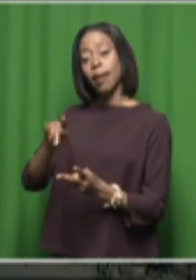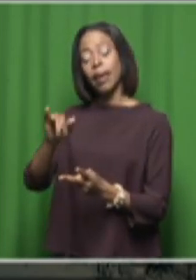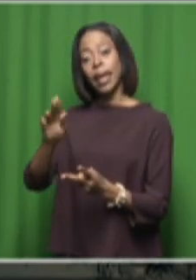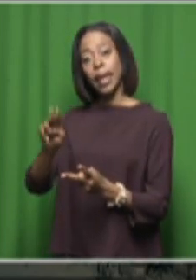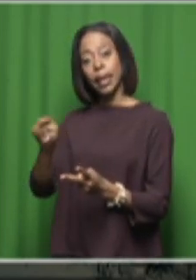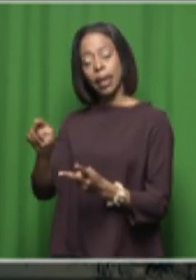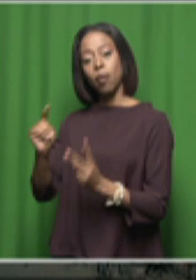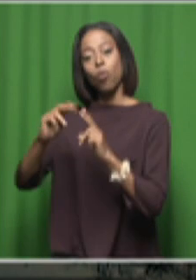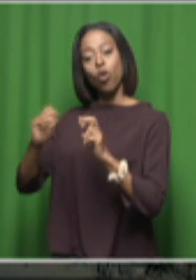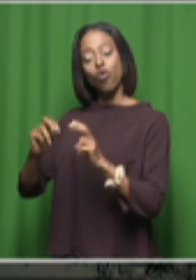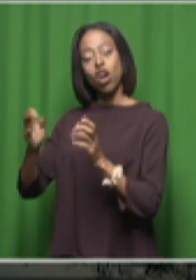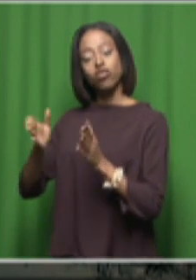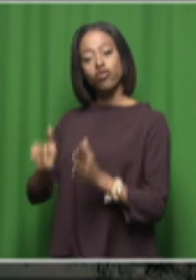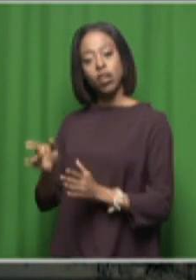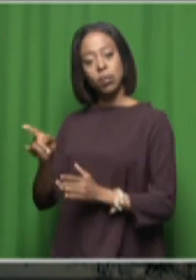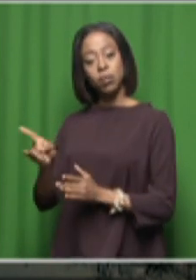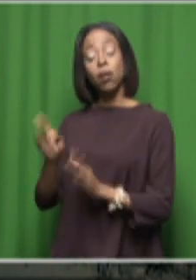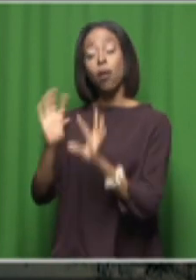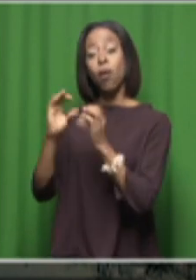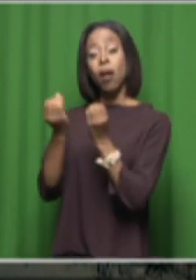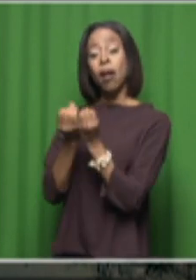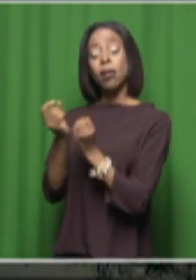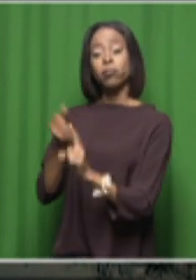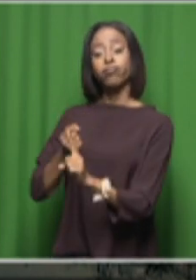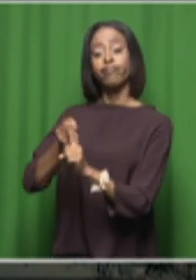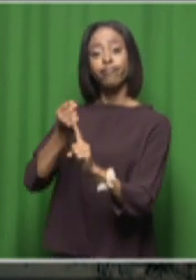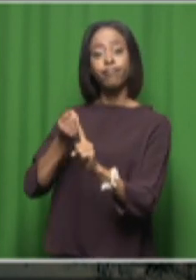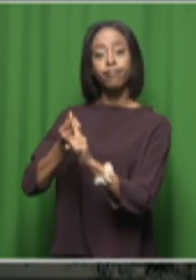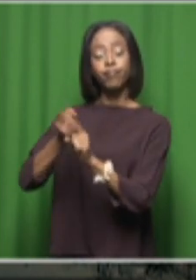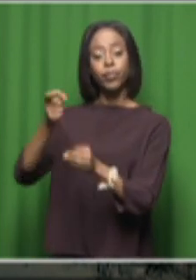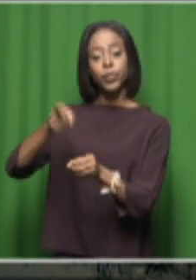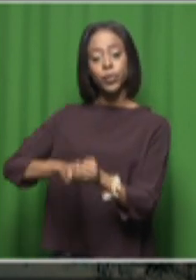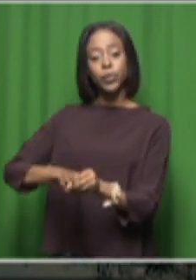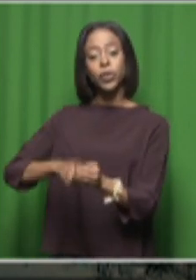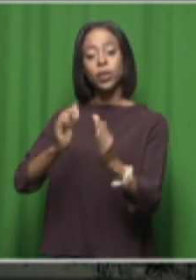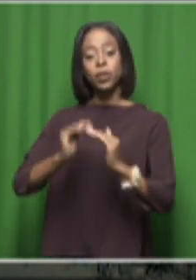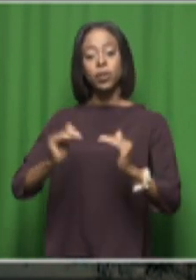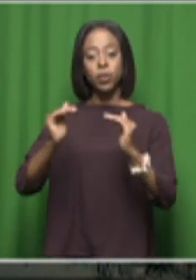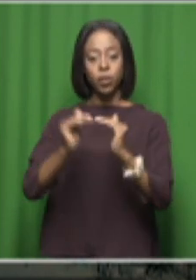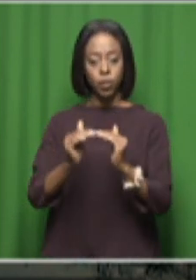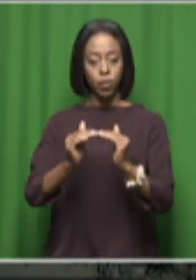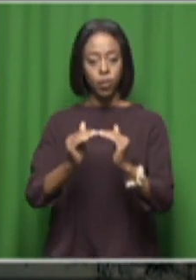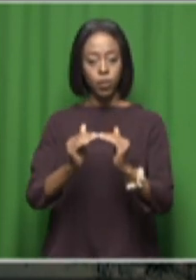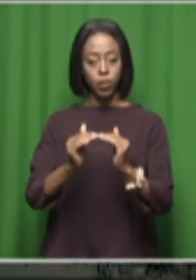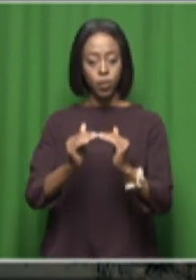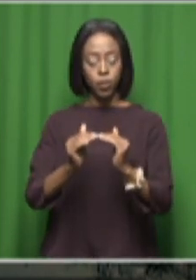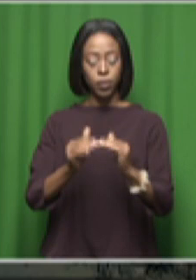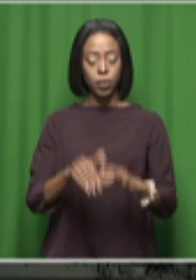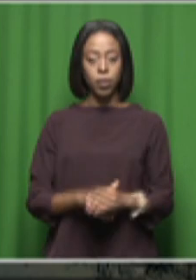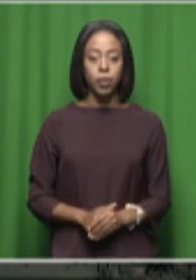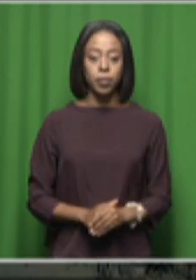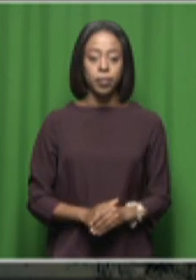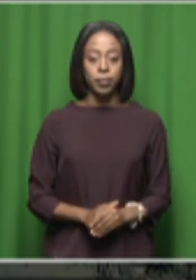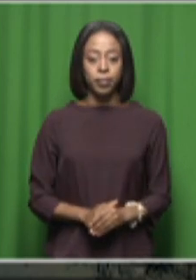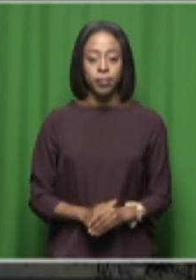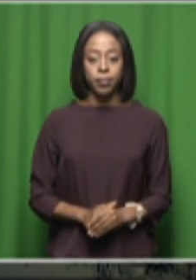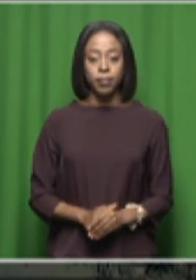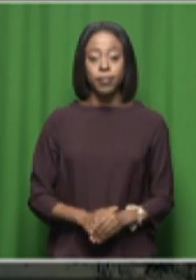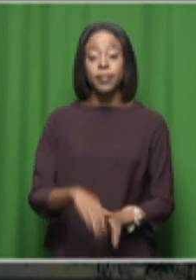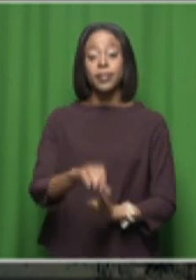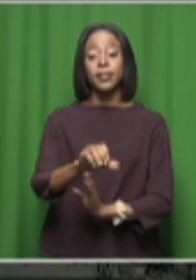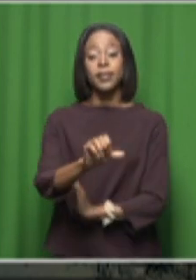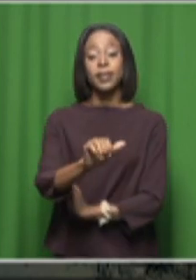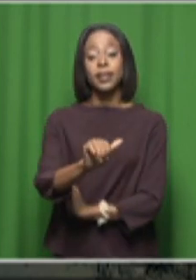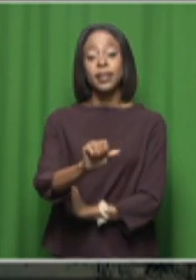Equal Education, an organization advocating for quality and equality education. Professor